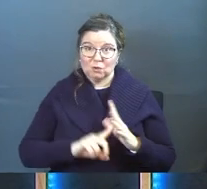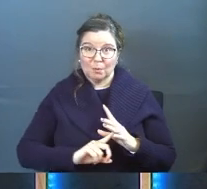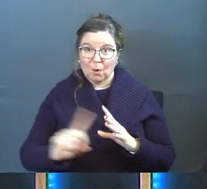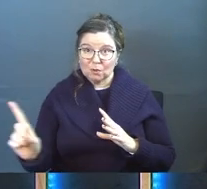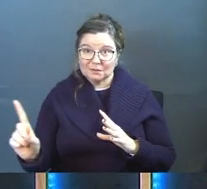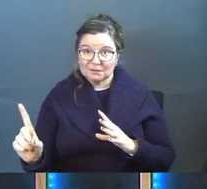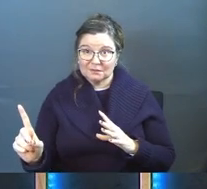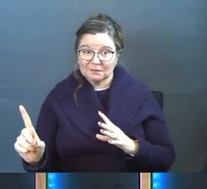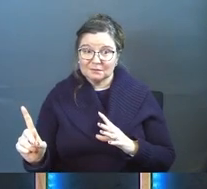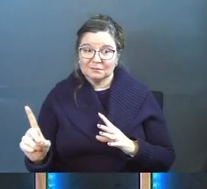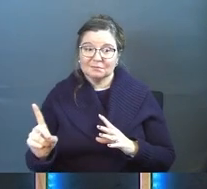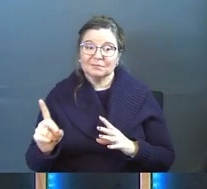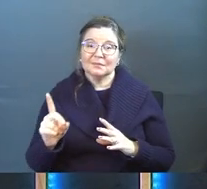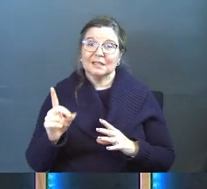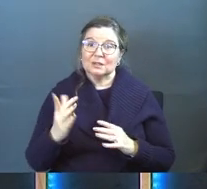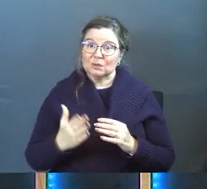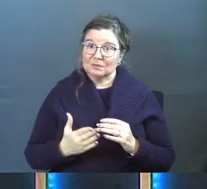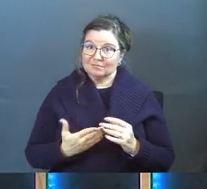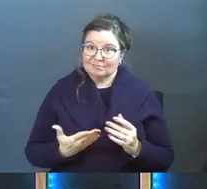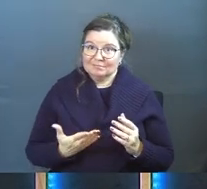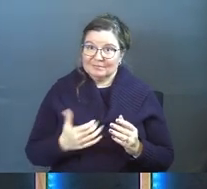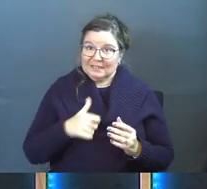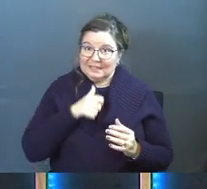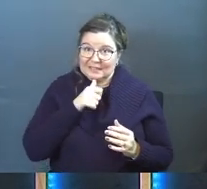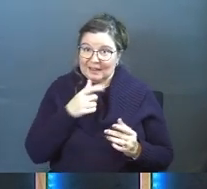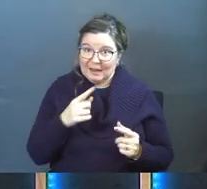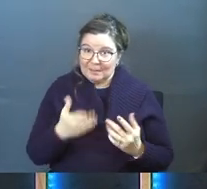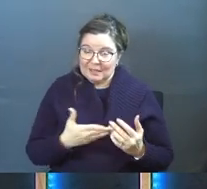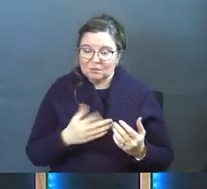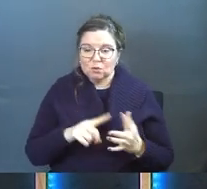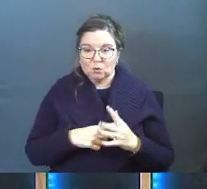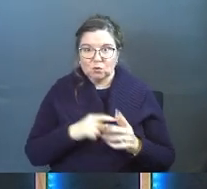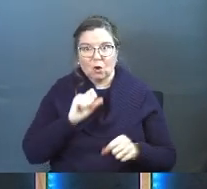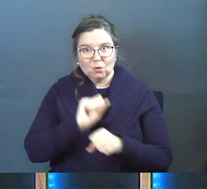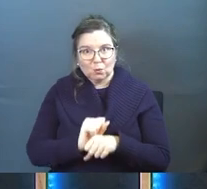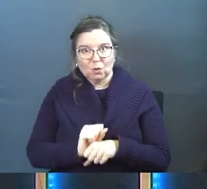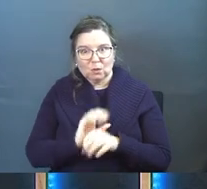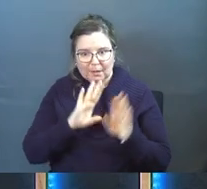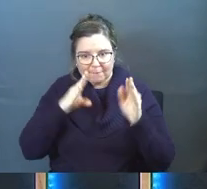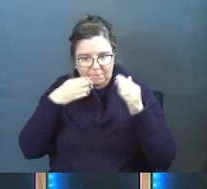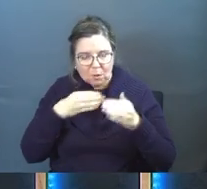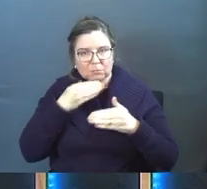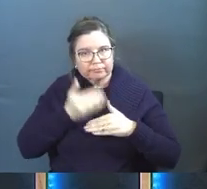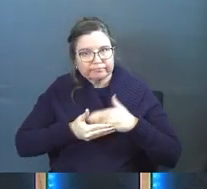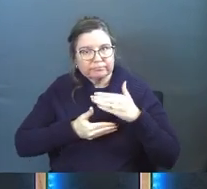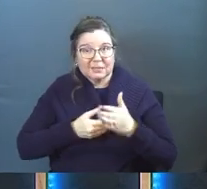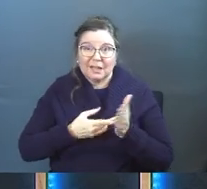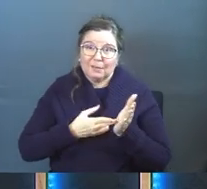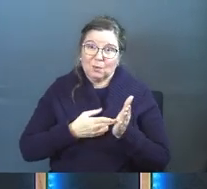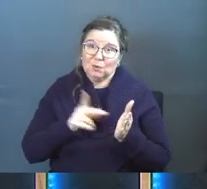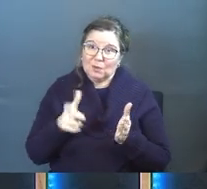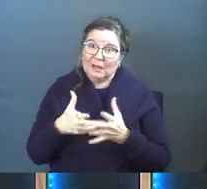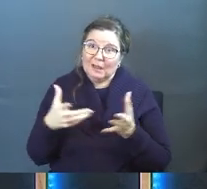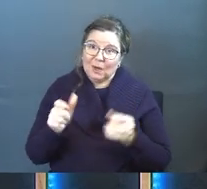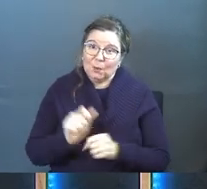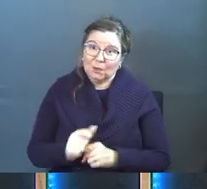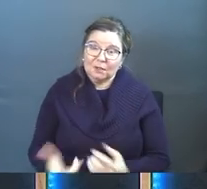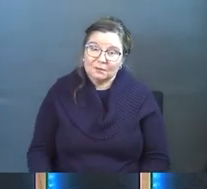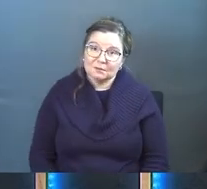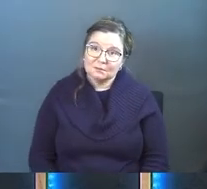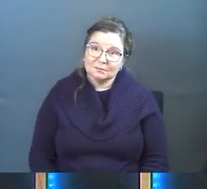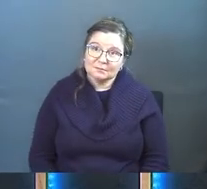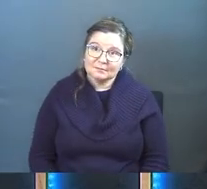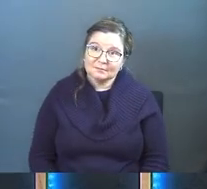bolt so easily, you do start to work on things. And let's be real, you need a lot of work.